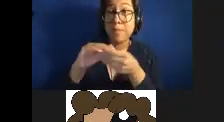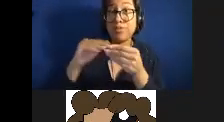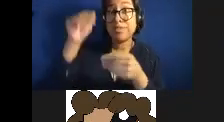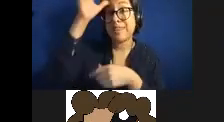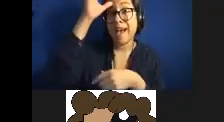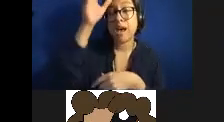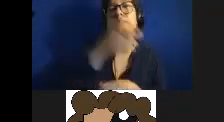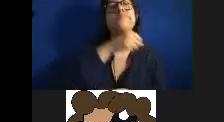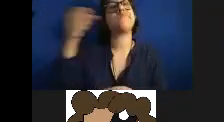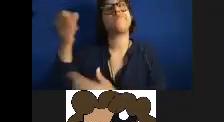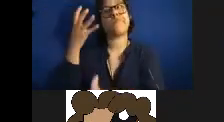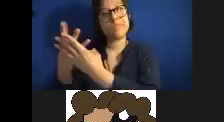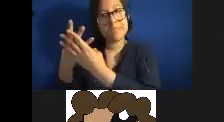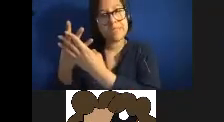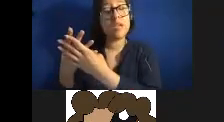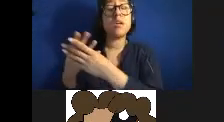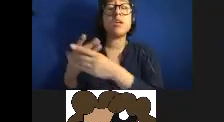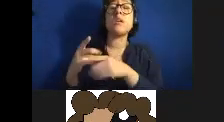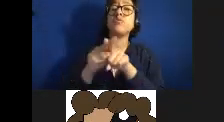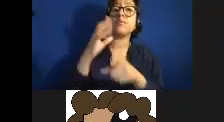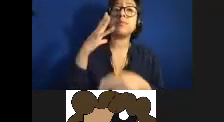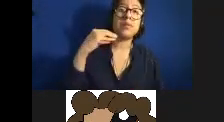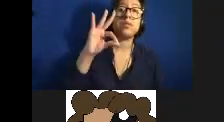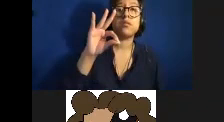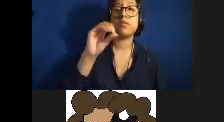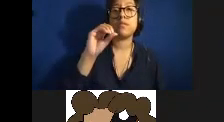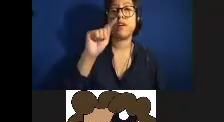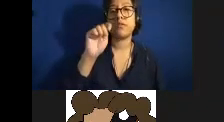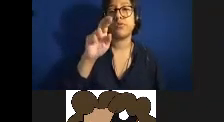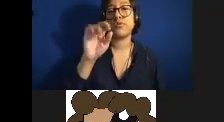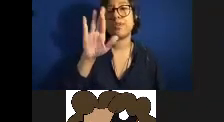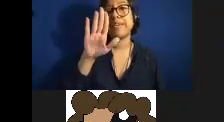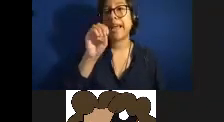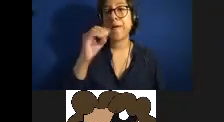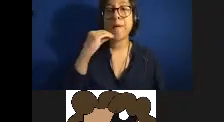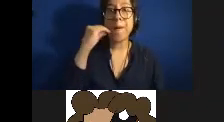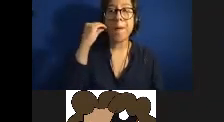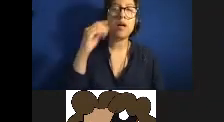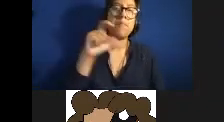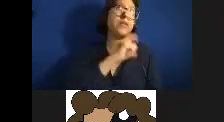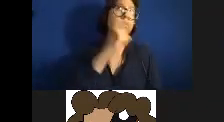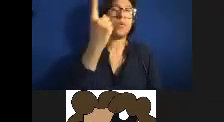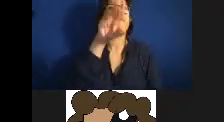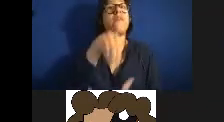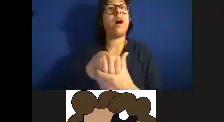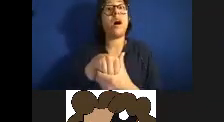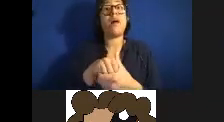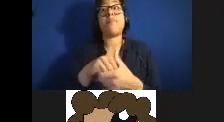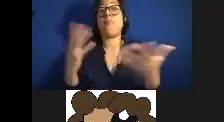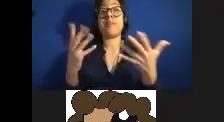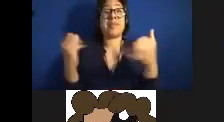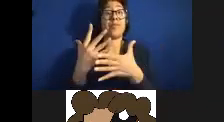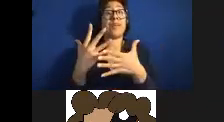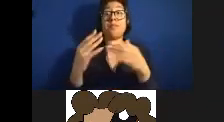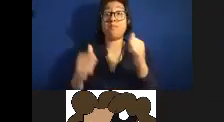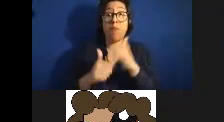went to prison. And then like even in foster care homes, like police was heavily involved. So for me, the thing that scared me more was